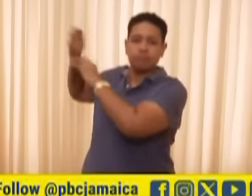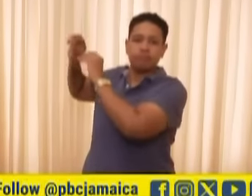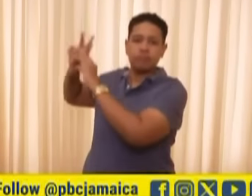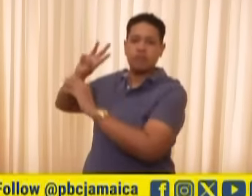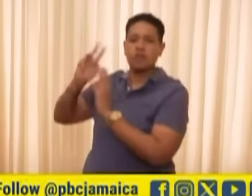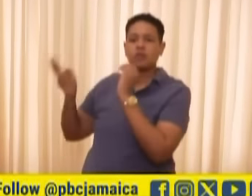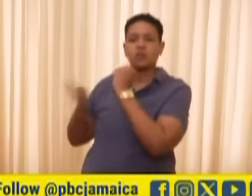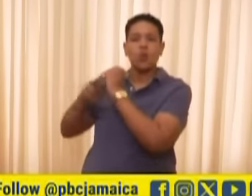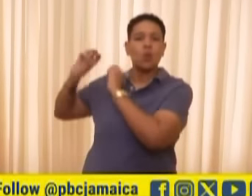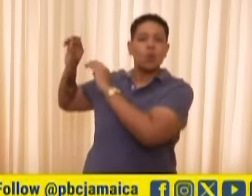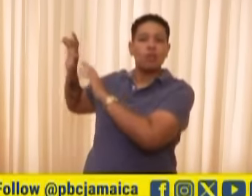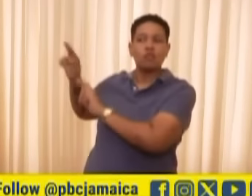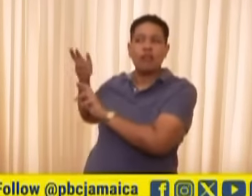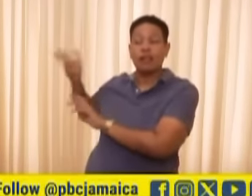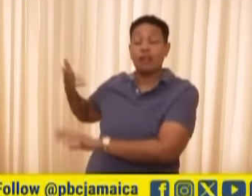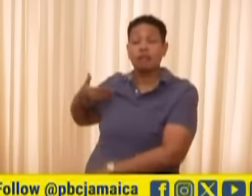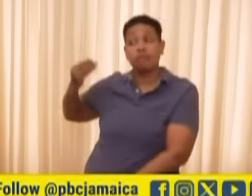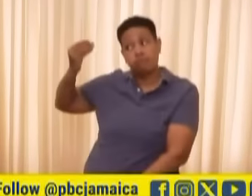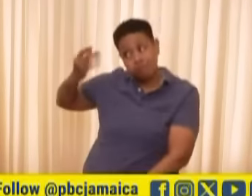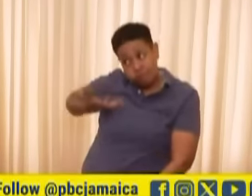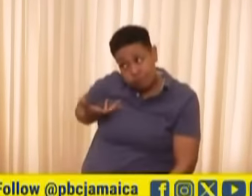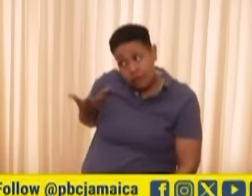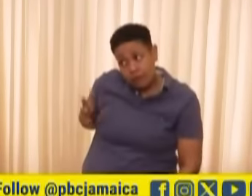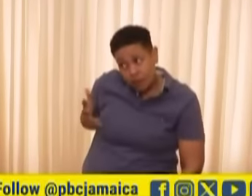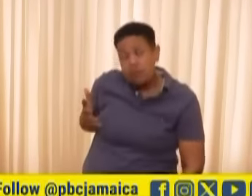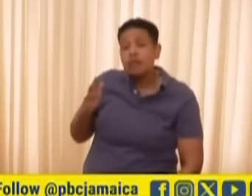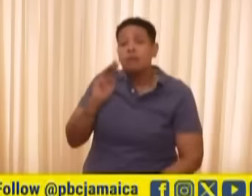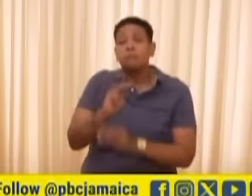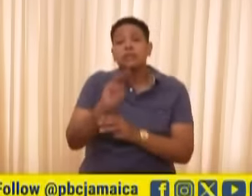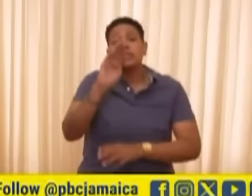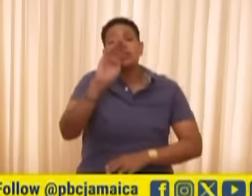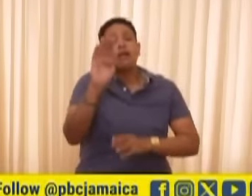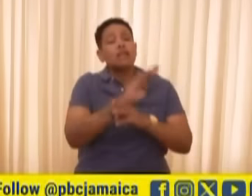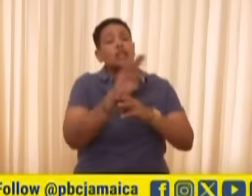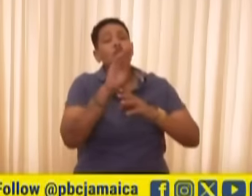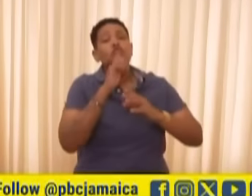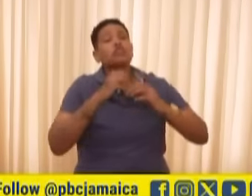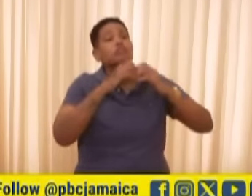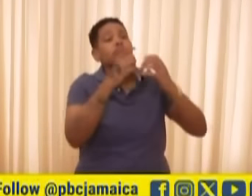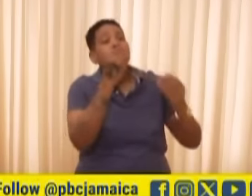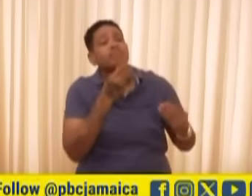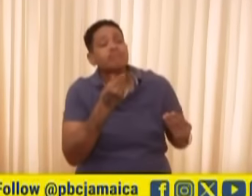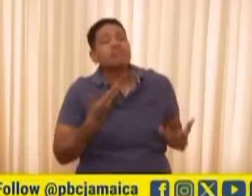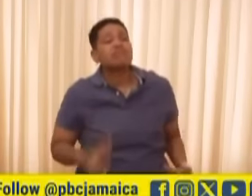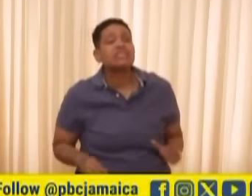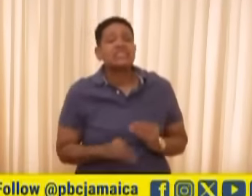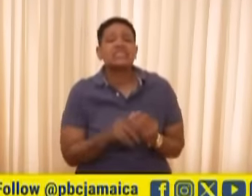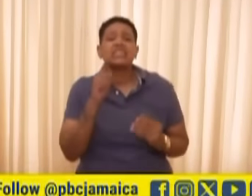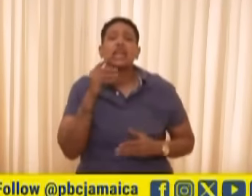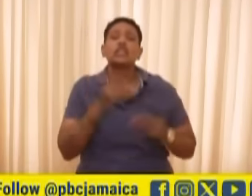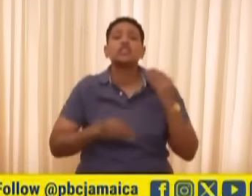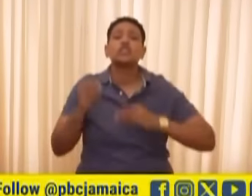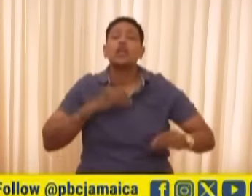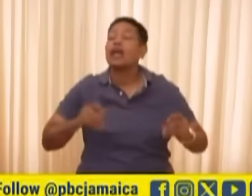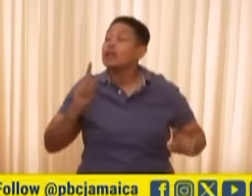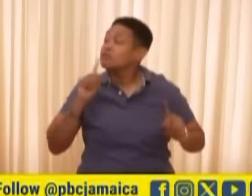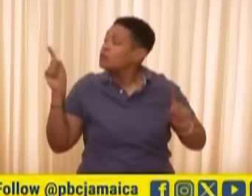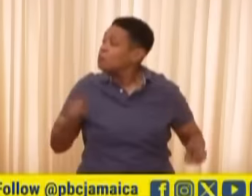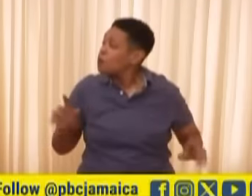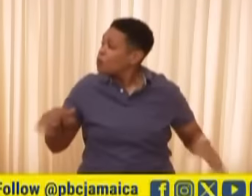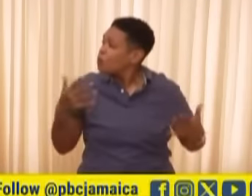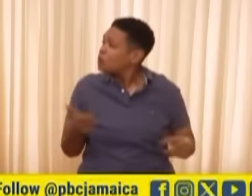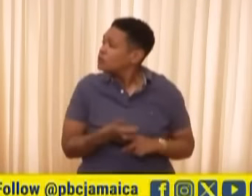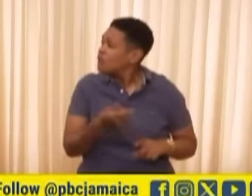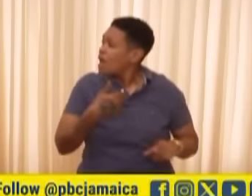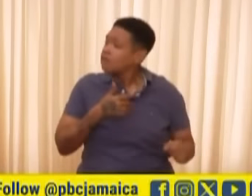I have been briefed by the Minister of Industry and Commerce that the trades have reported that